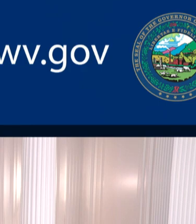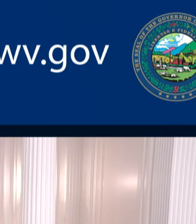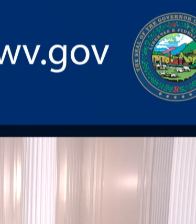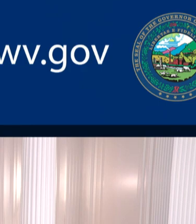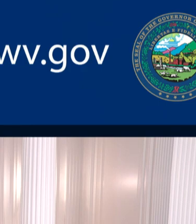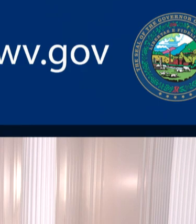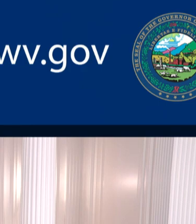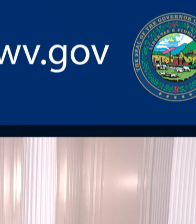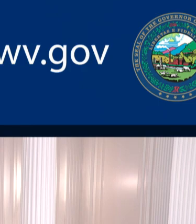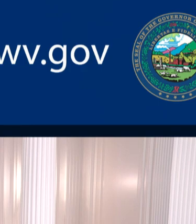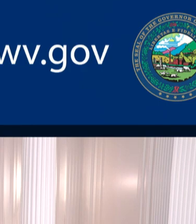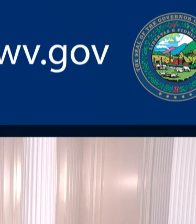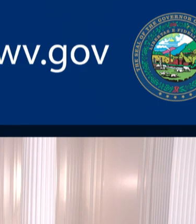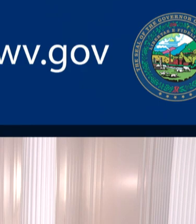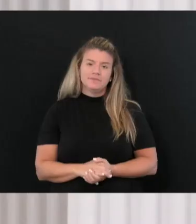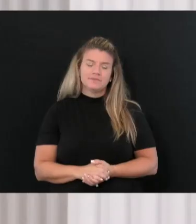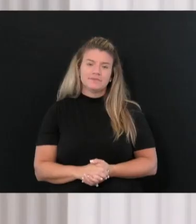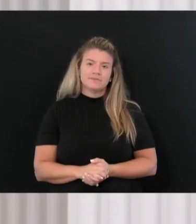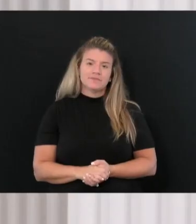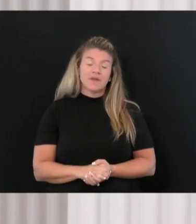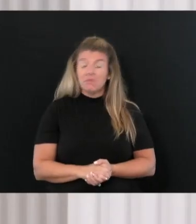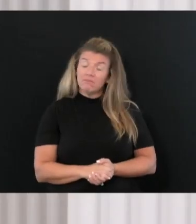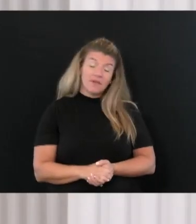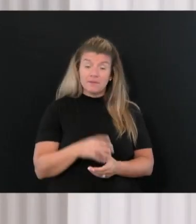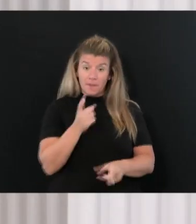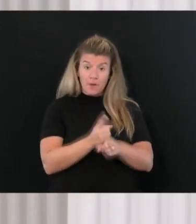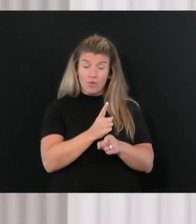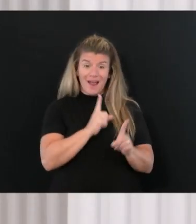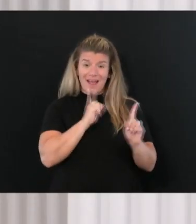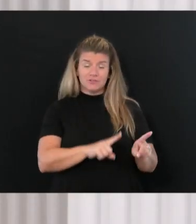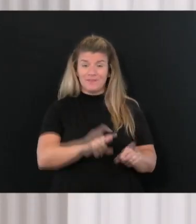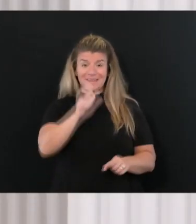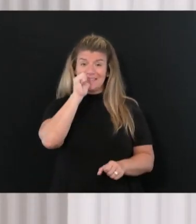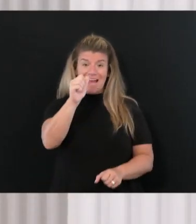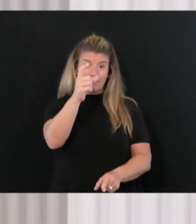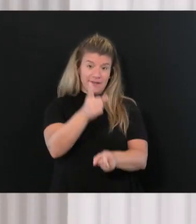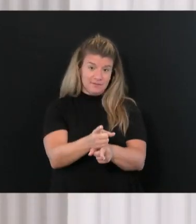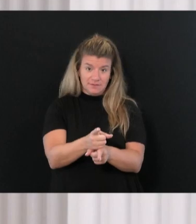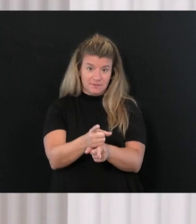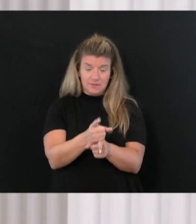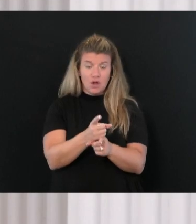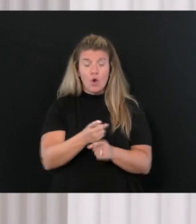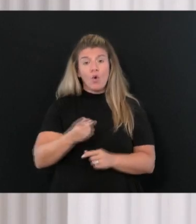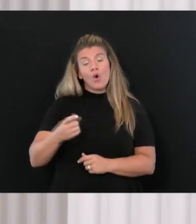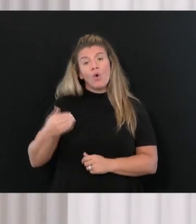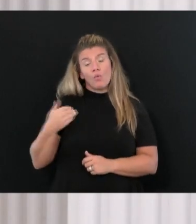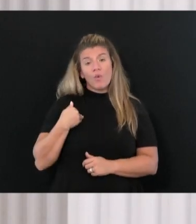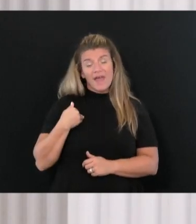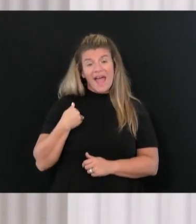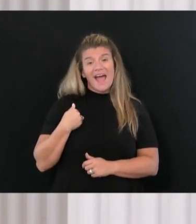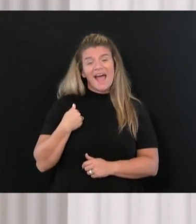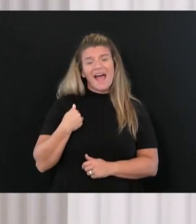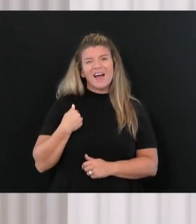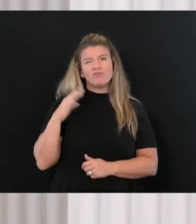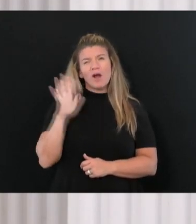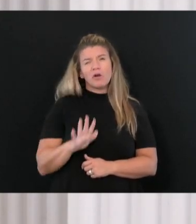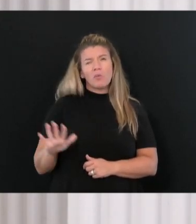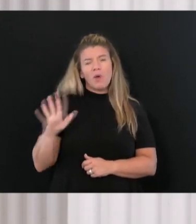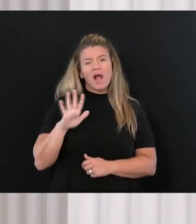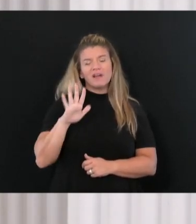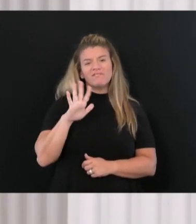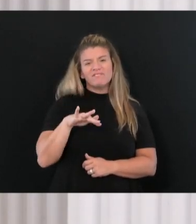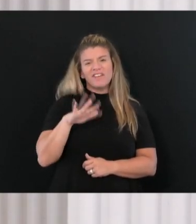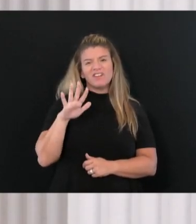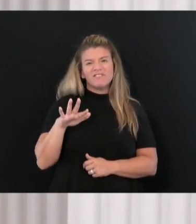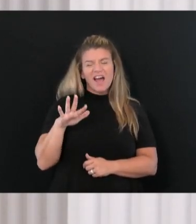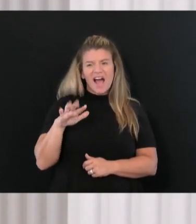That's a pretty good answer. It's absolutely not correct. We have right around 55